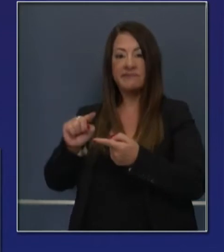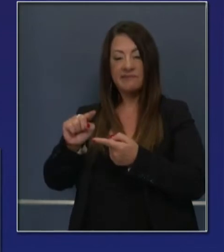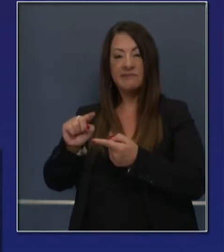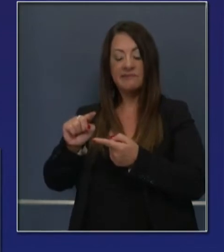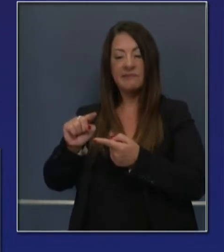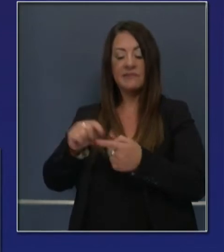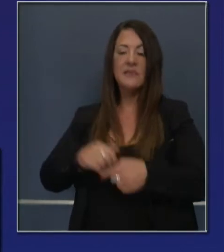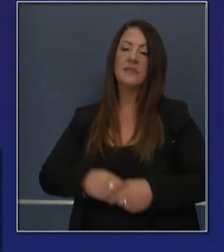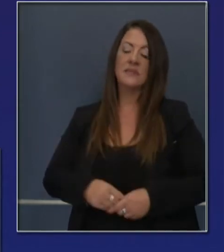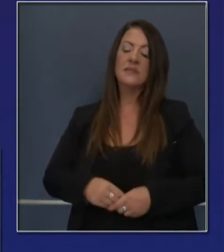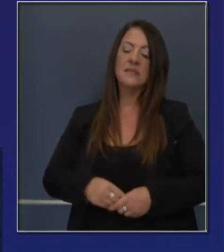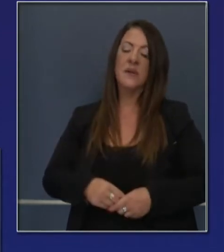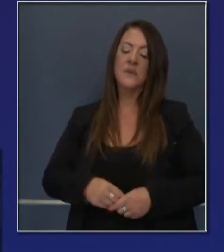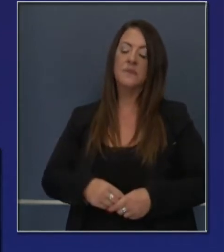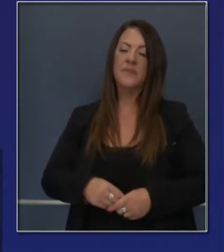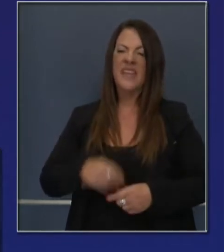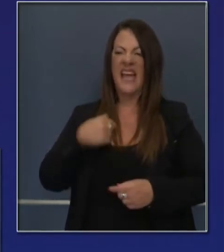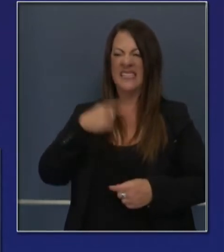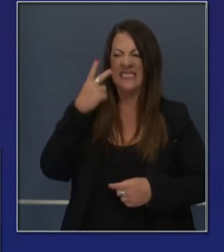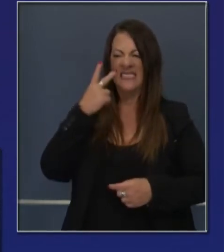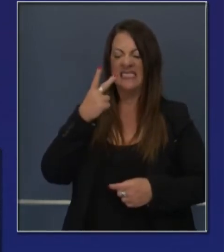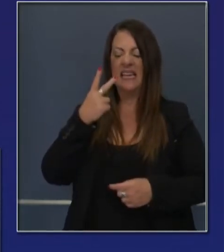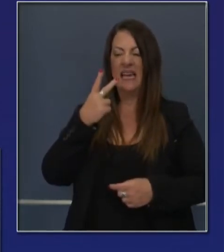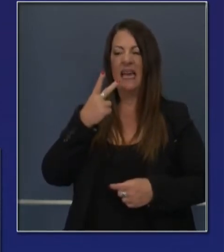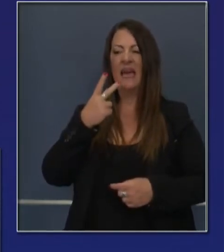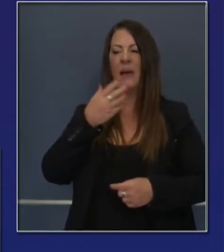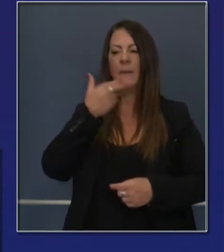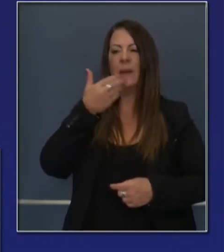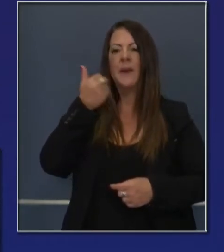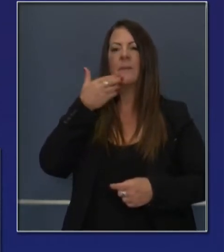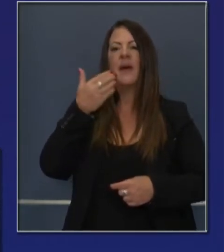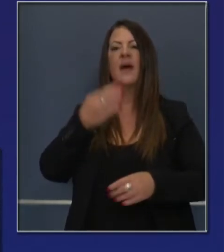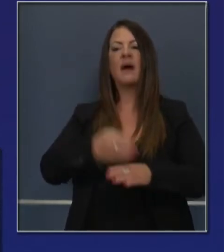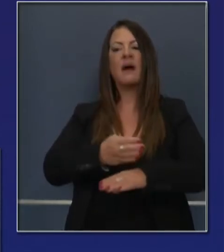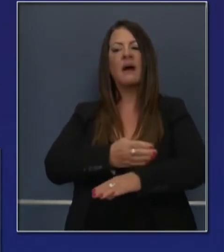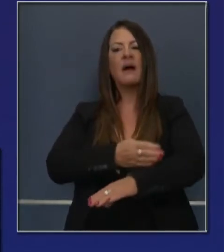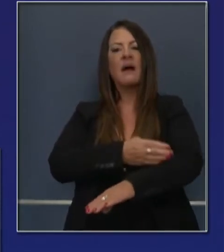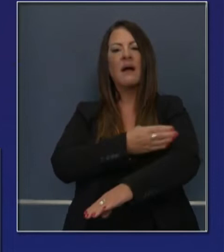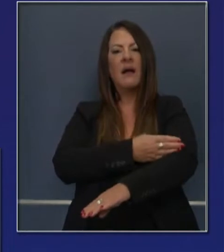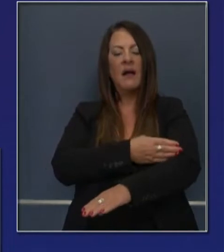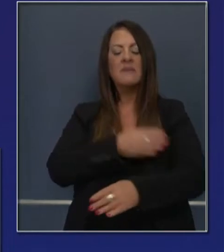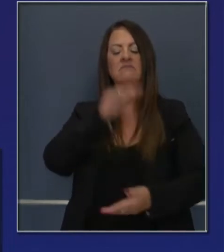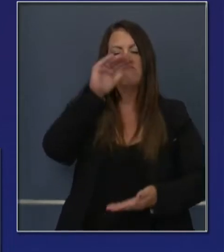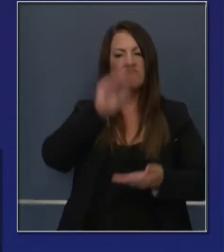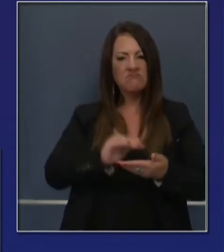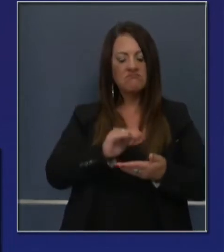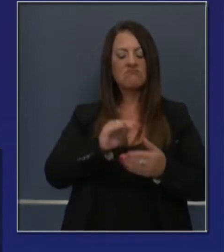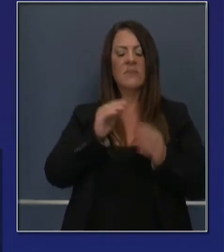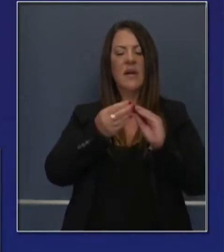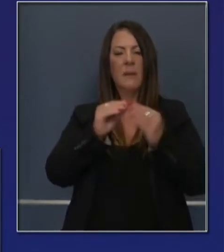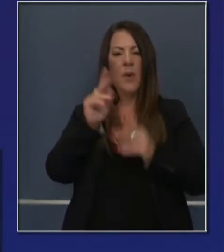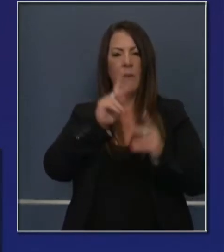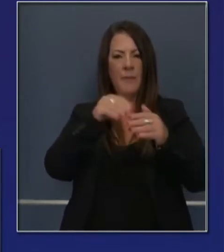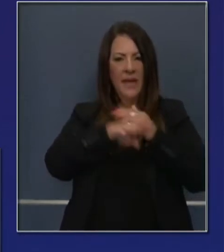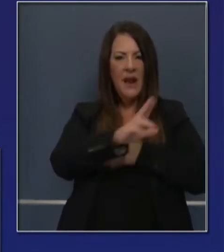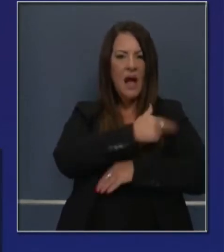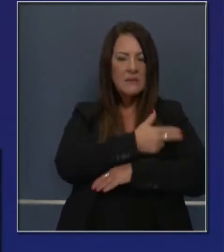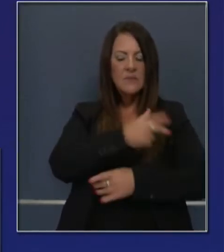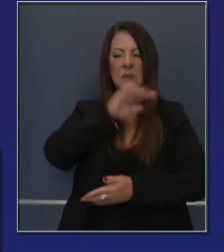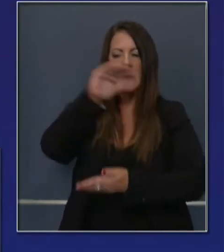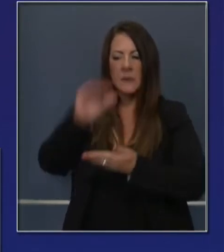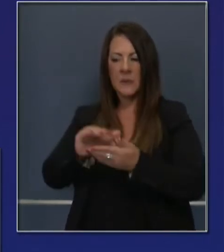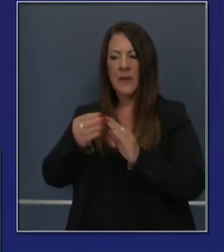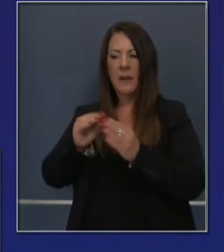last 14 days. So progress, ICUs, progress, hospitalizations, real progress we are seeing in sort